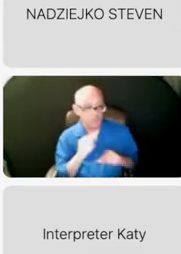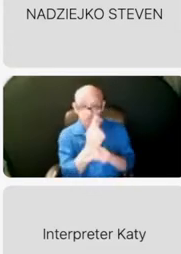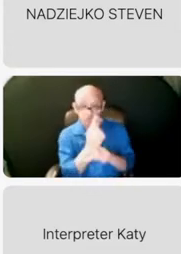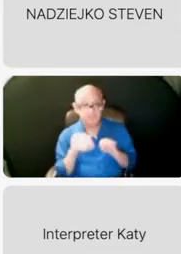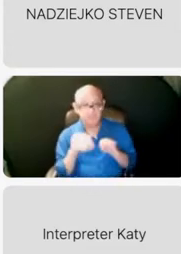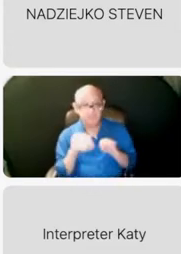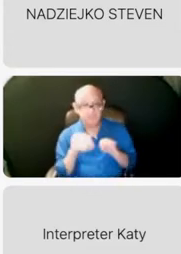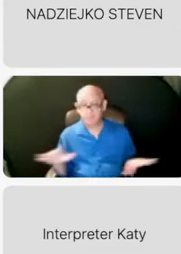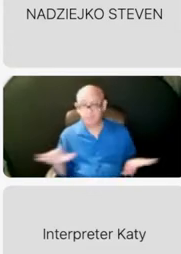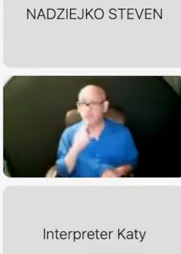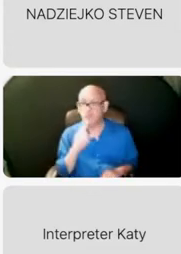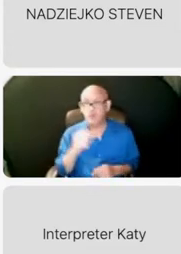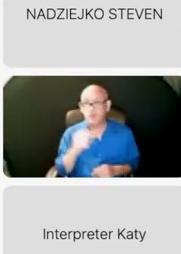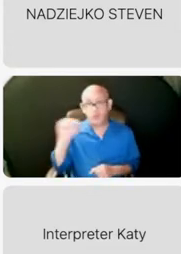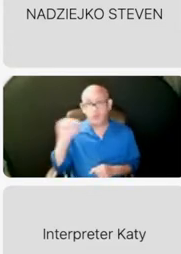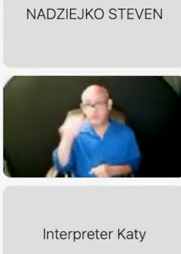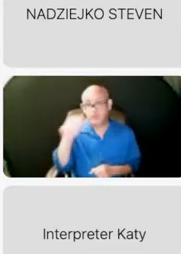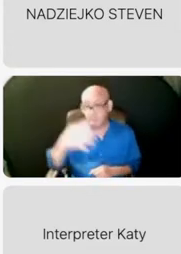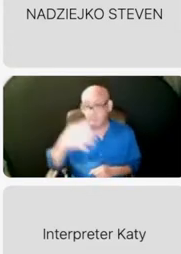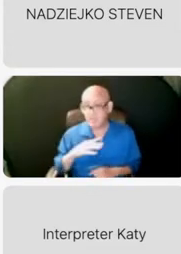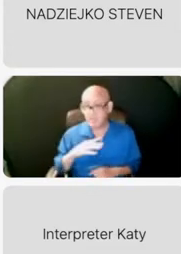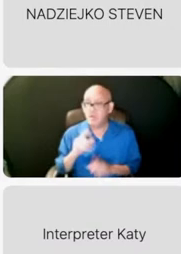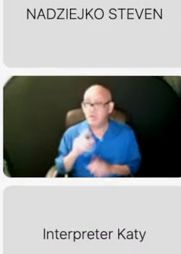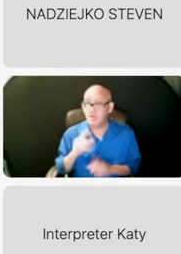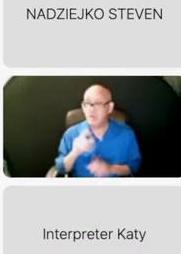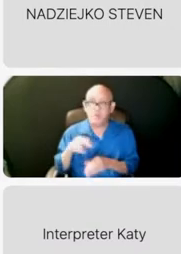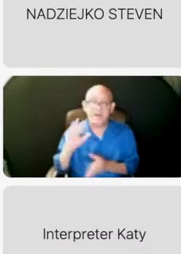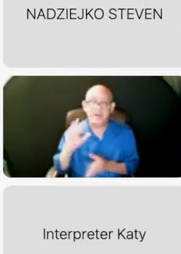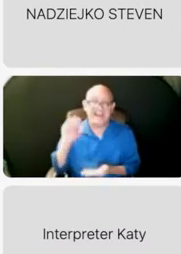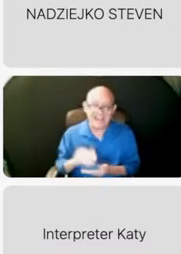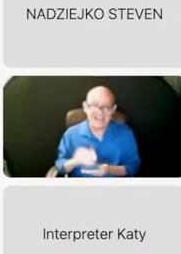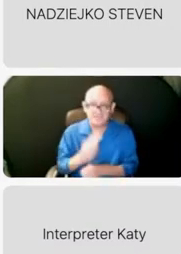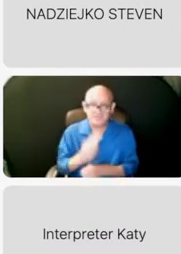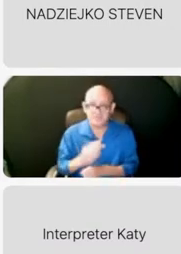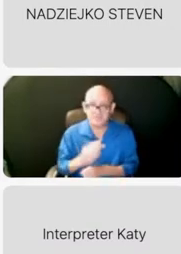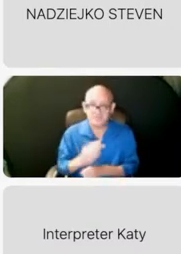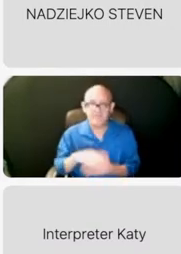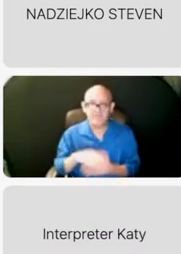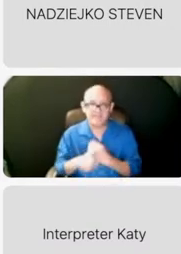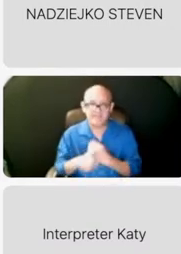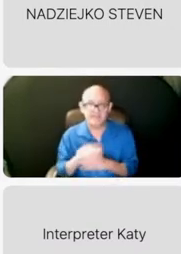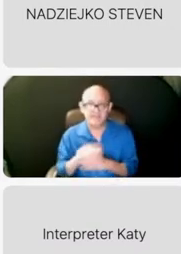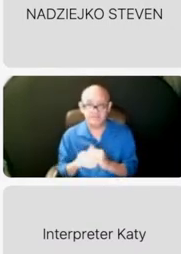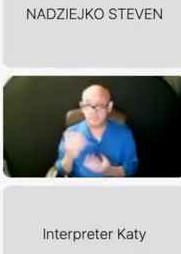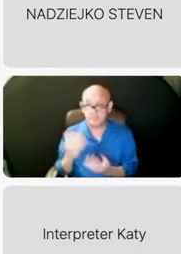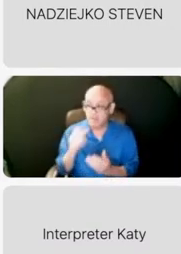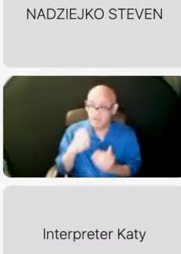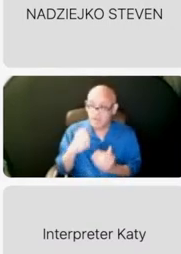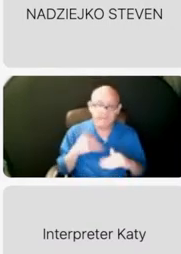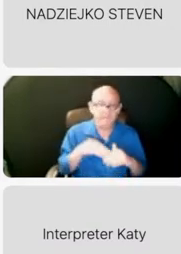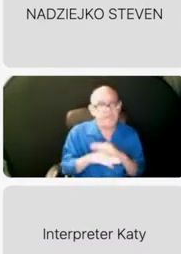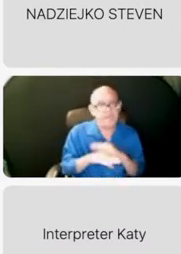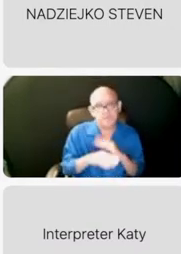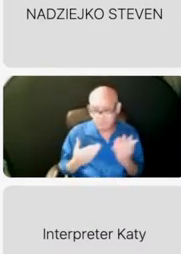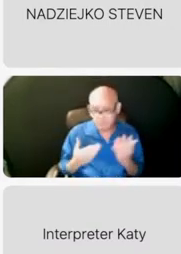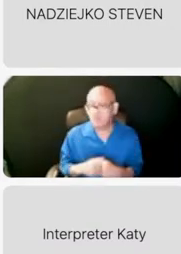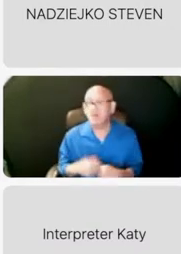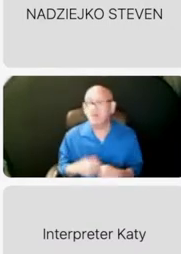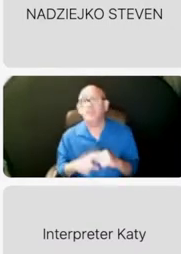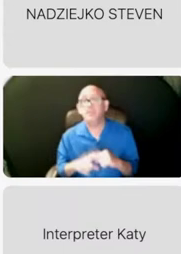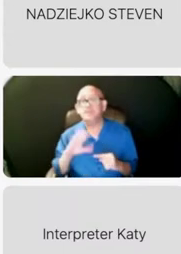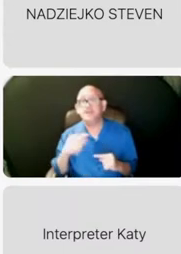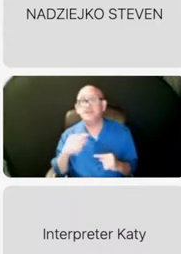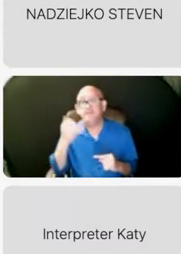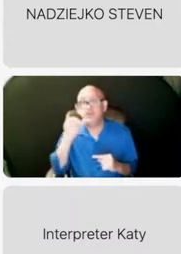younger age reported less frequent hand synthesizing which could be due to not having access to hand sanitizer plus cell phones are always accessible and